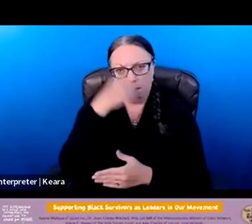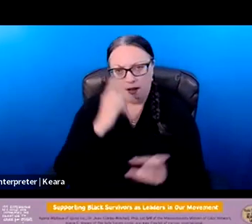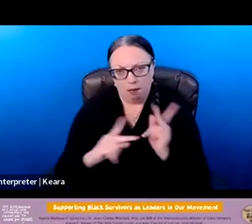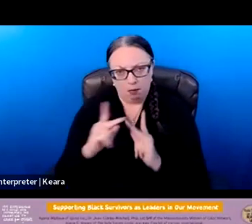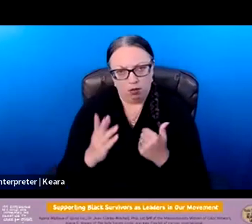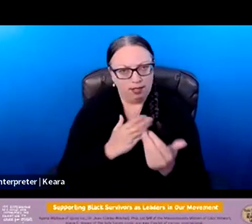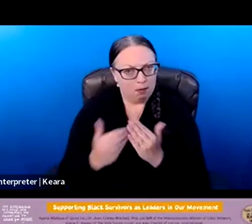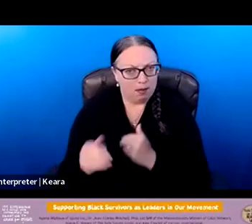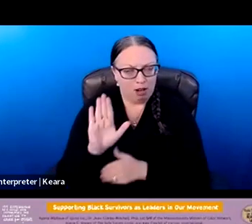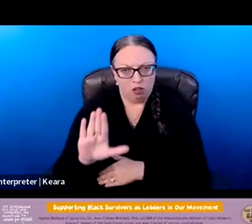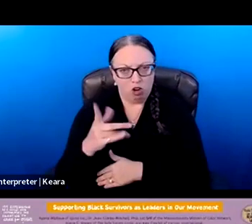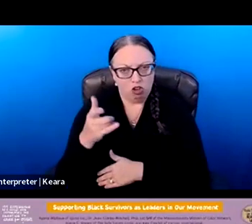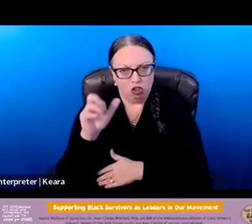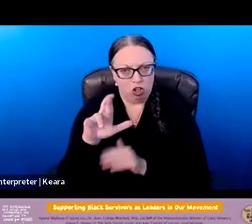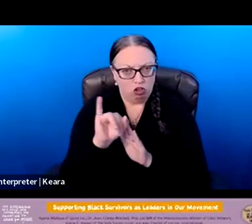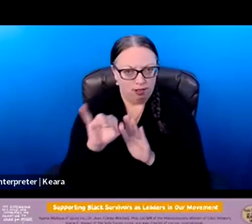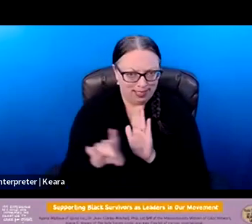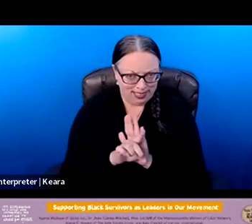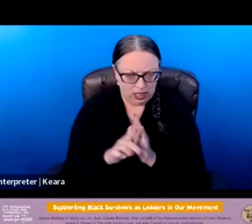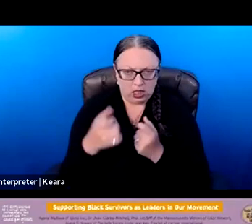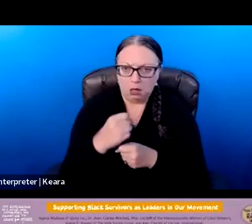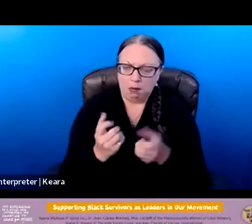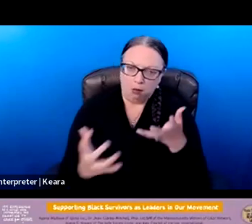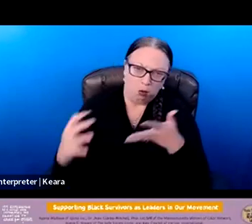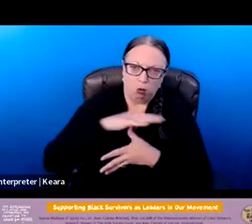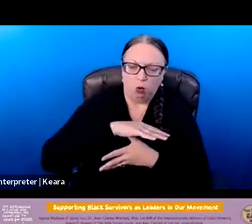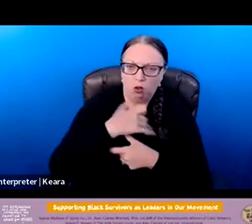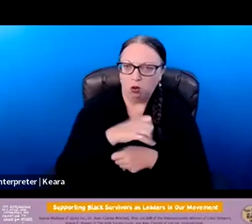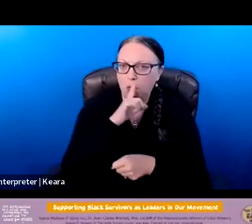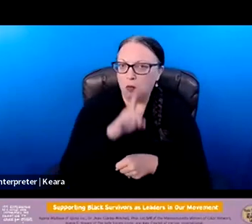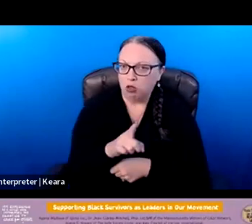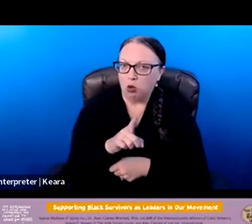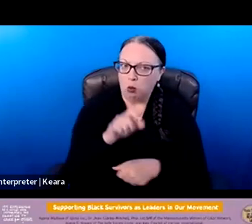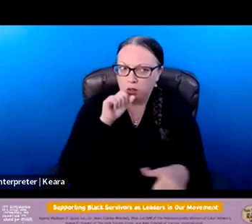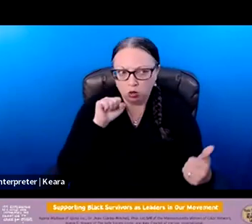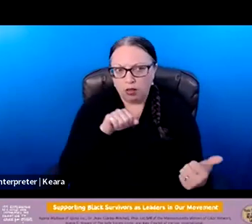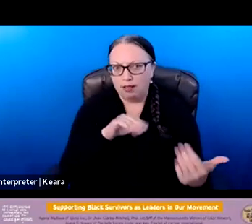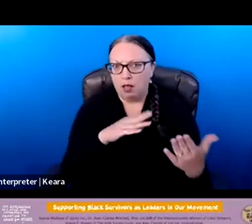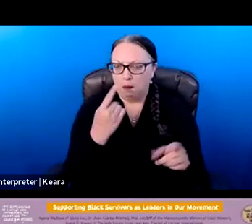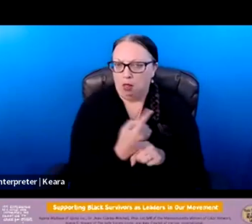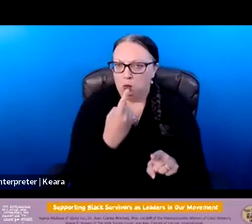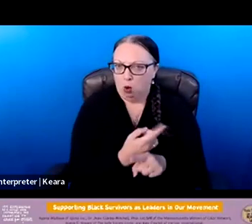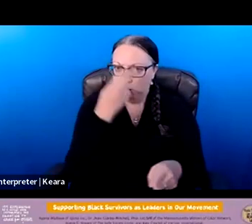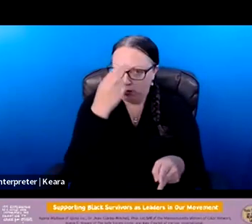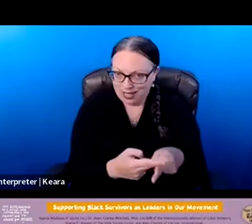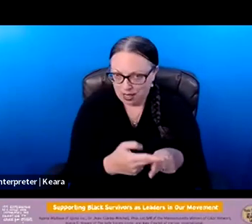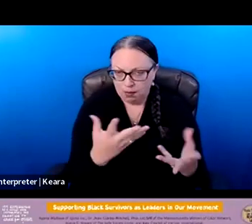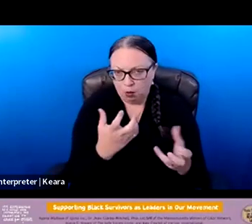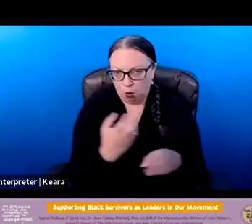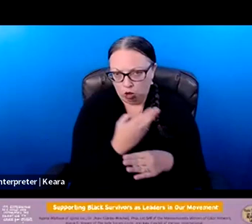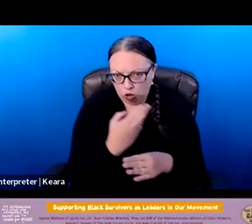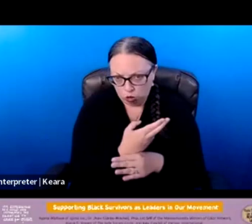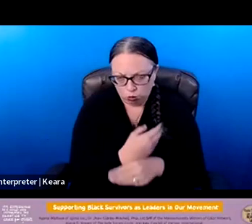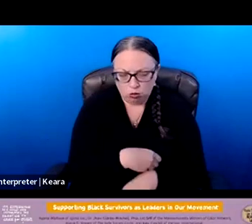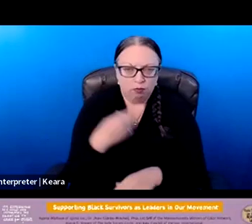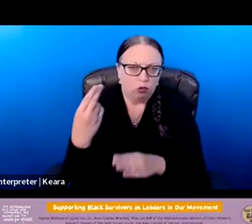identity. And we need to make priorities to make sure that we are addressing them by the proper name that they want to be addressed by, addressing them by